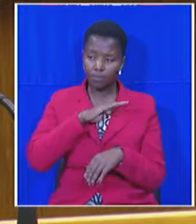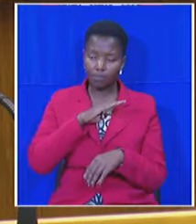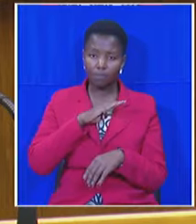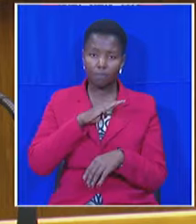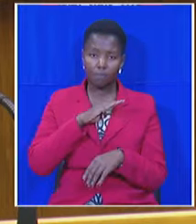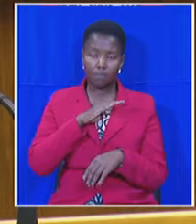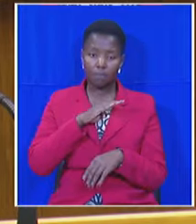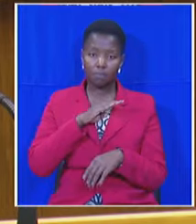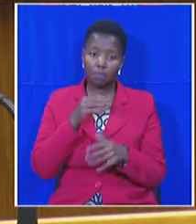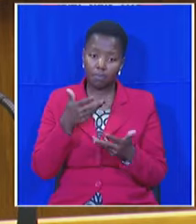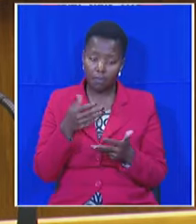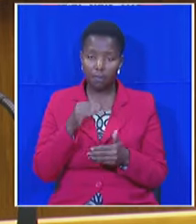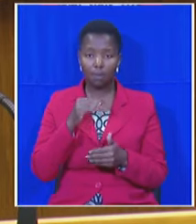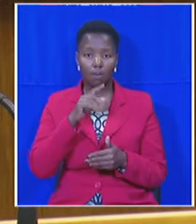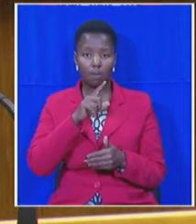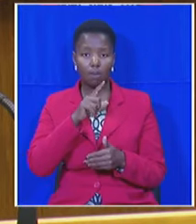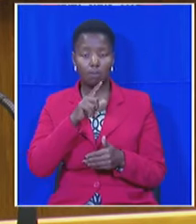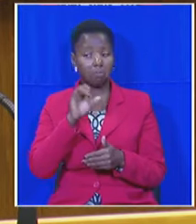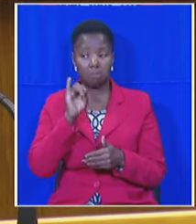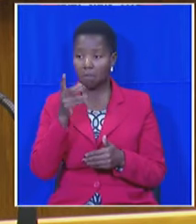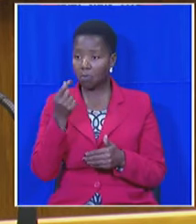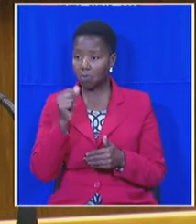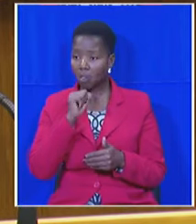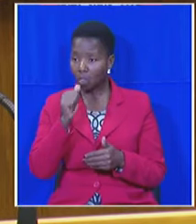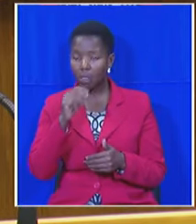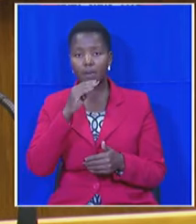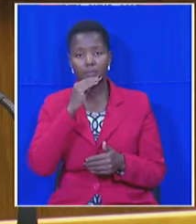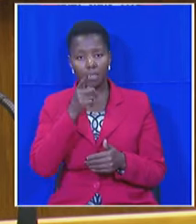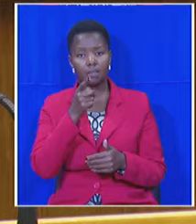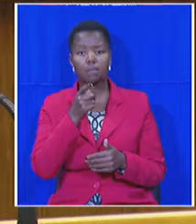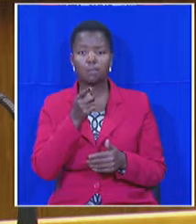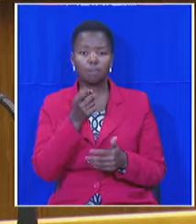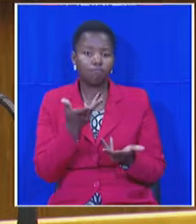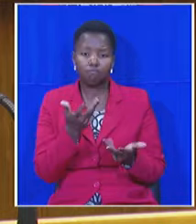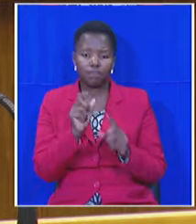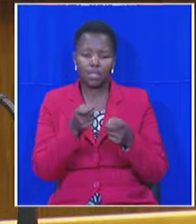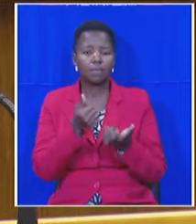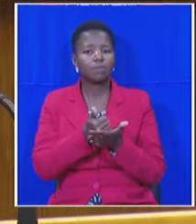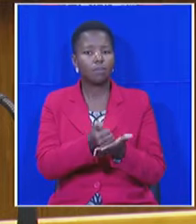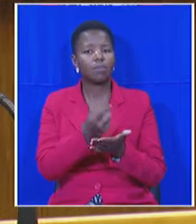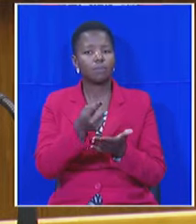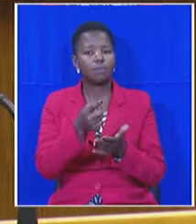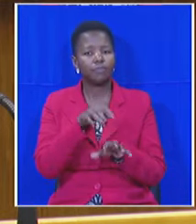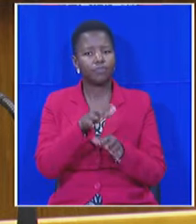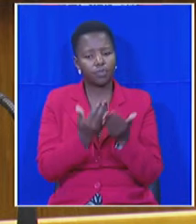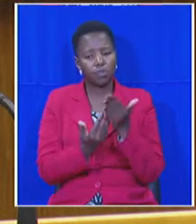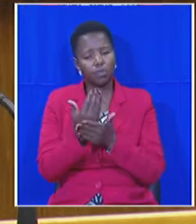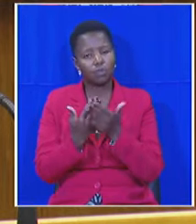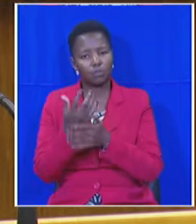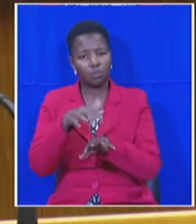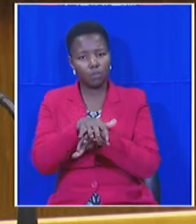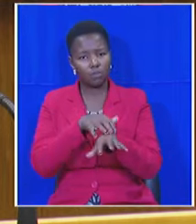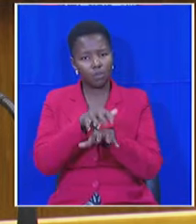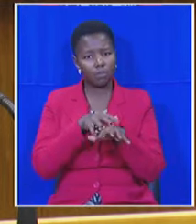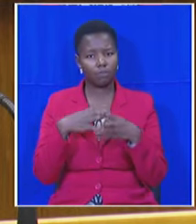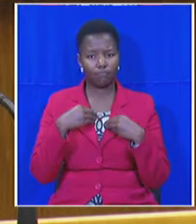balemi potlana. So and 2.3 e šalang e thušitše ARC le gopola re tlile